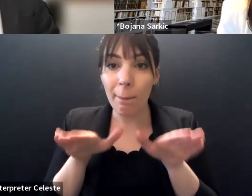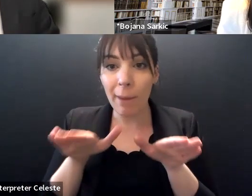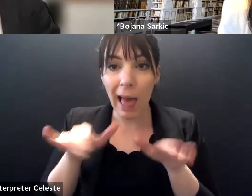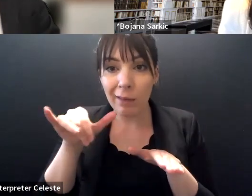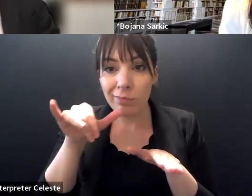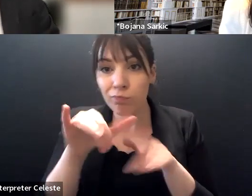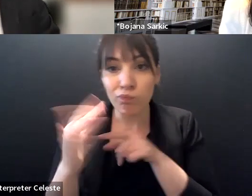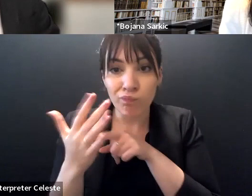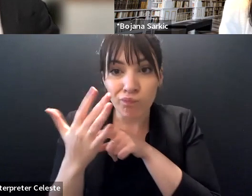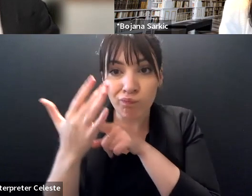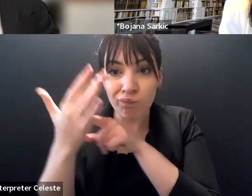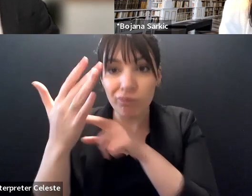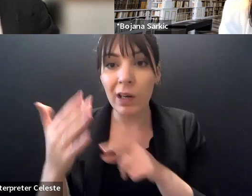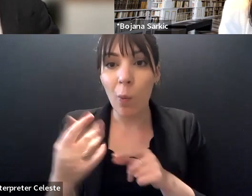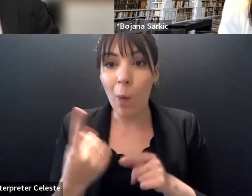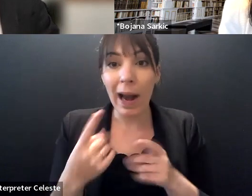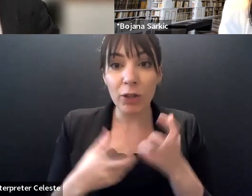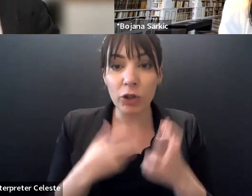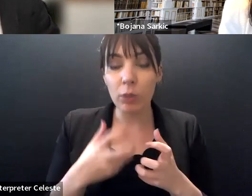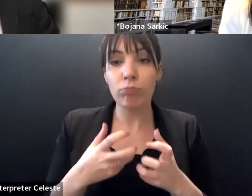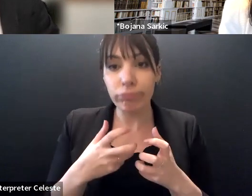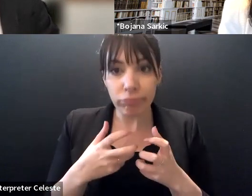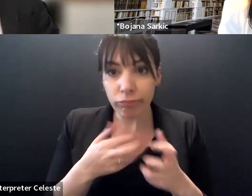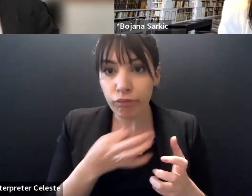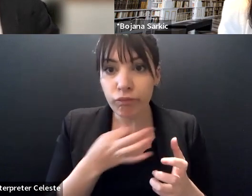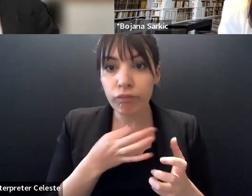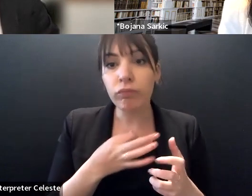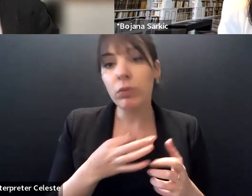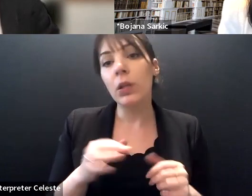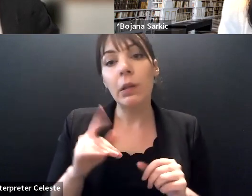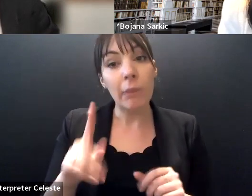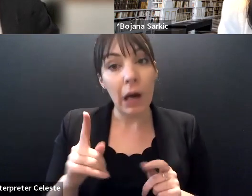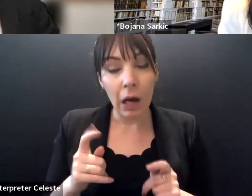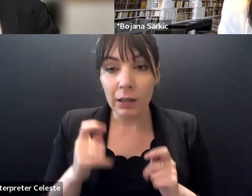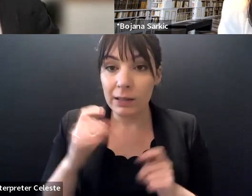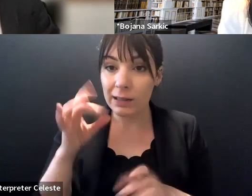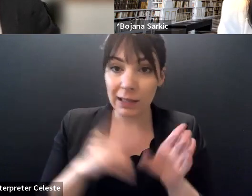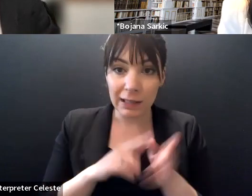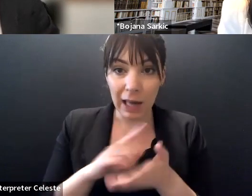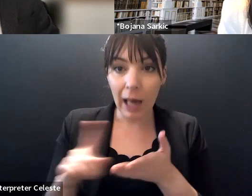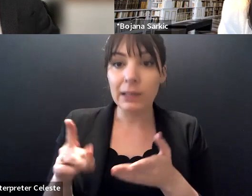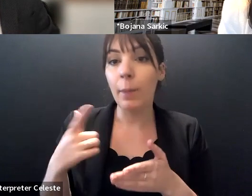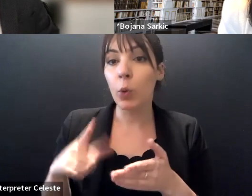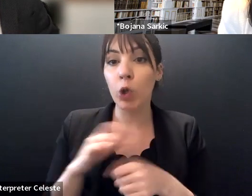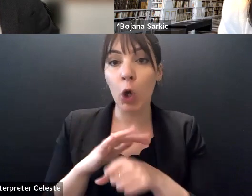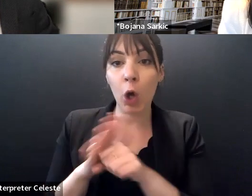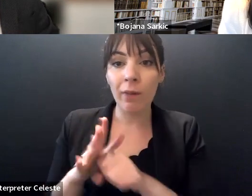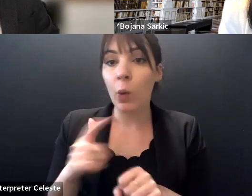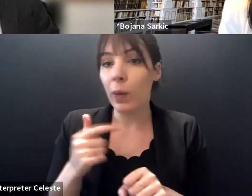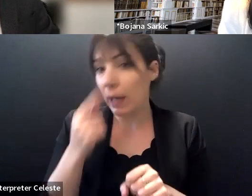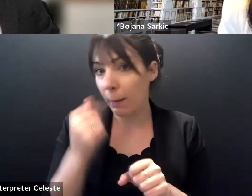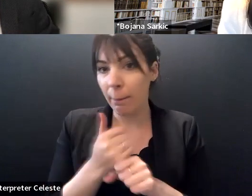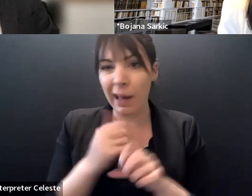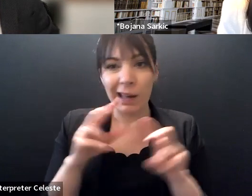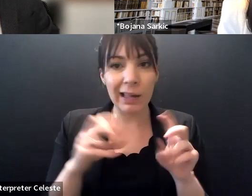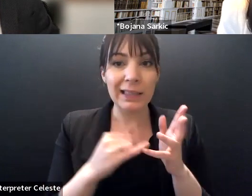10 years later, and particularly with the push from COVID, we were able to create simulation clinics